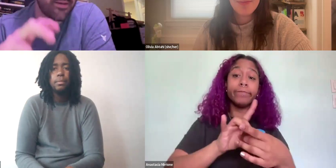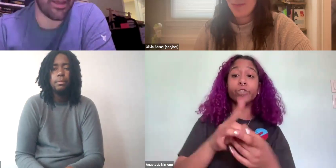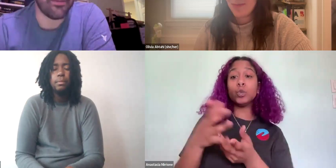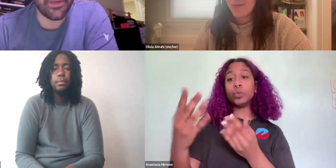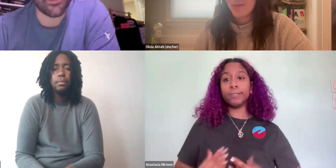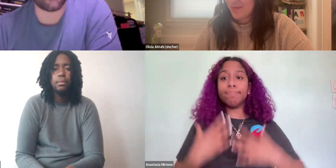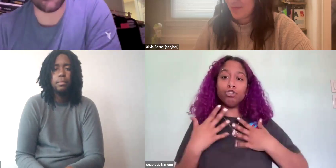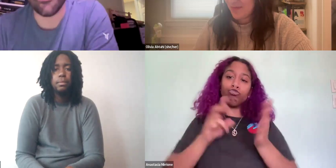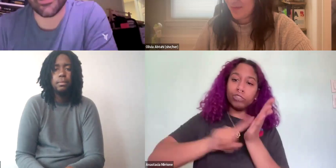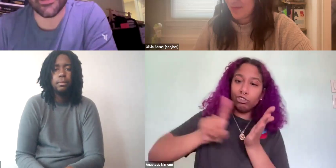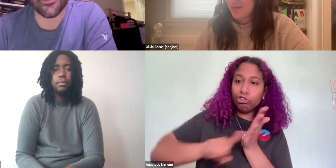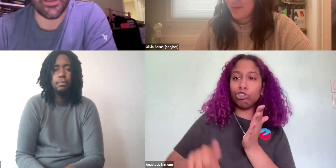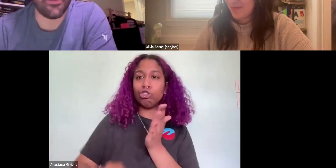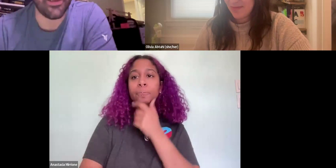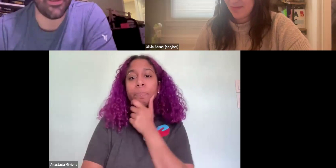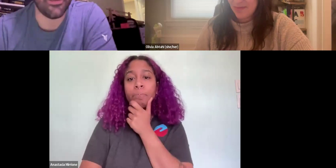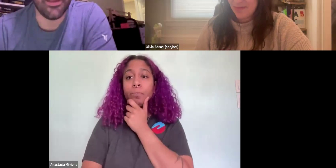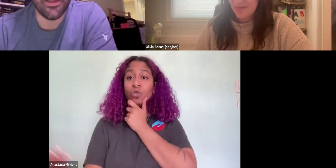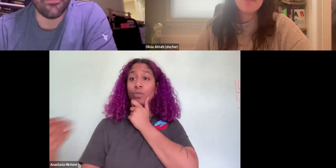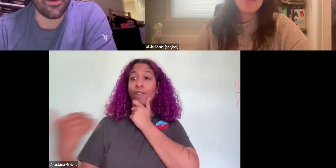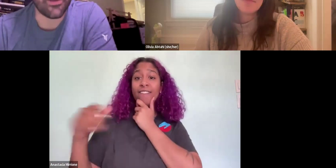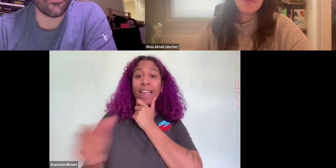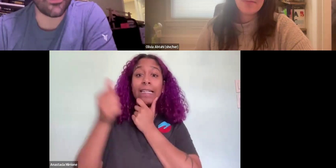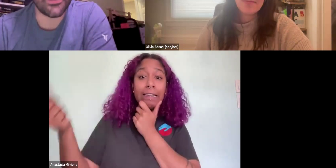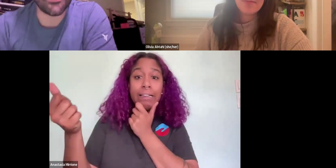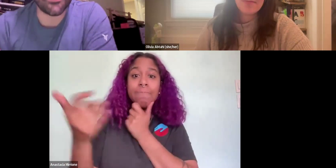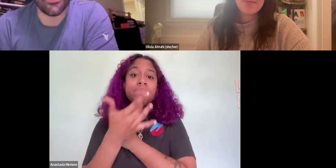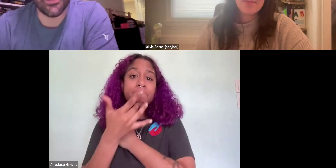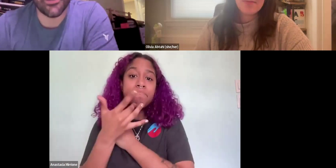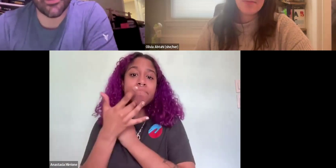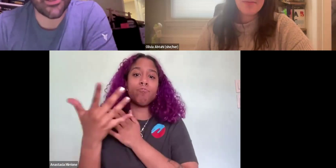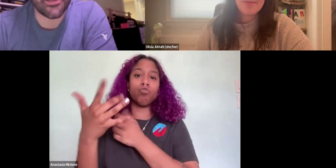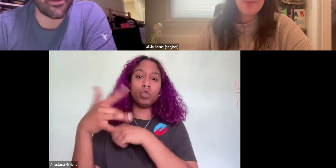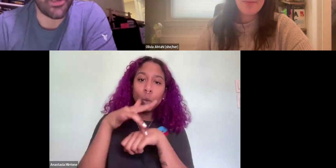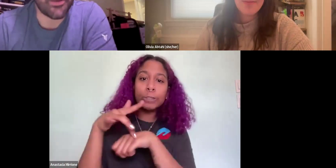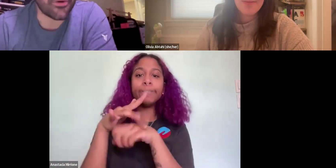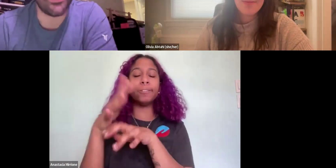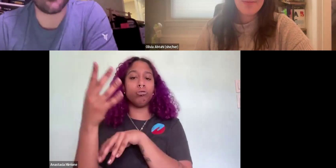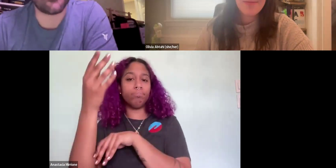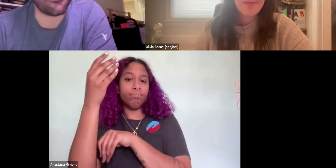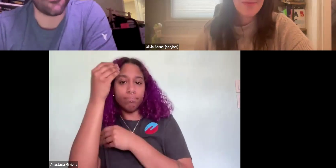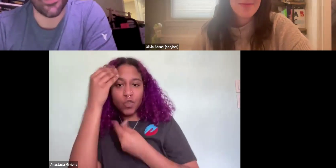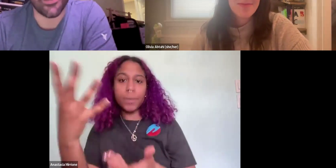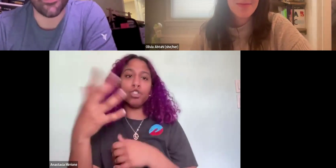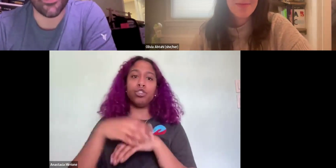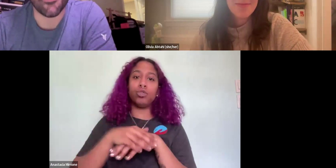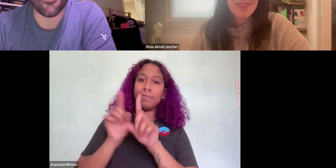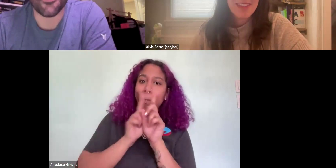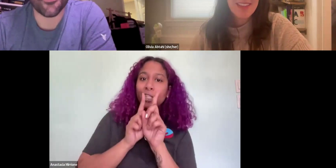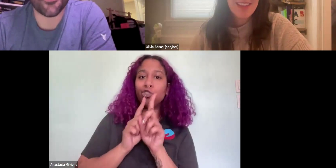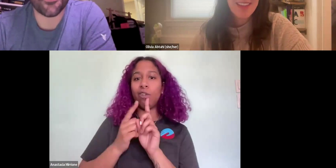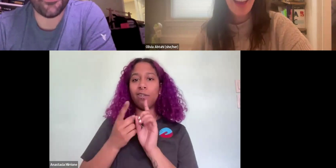that kind of niche specifically, did you have any favorite sources or inspirations or mentor texts or that kind of